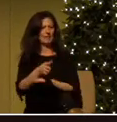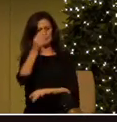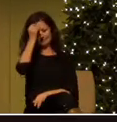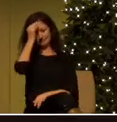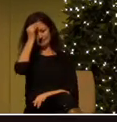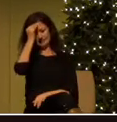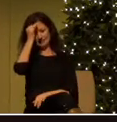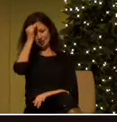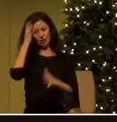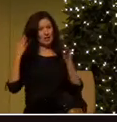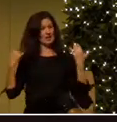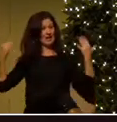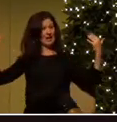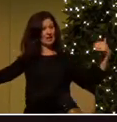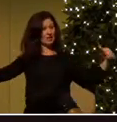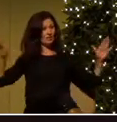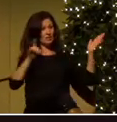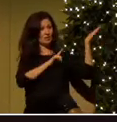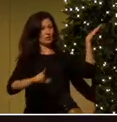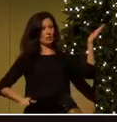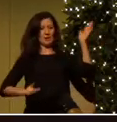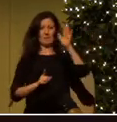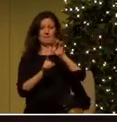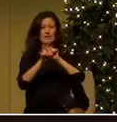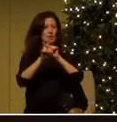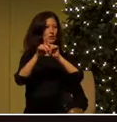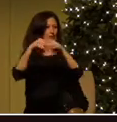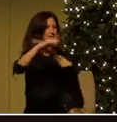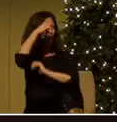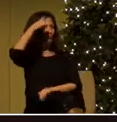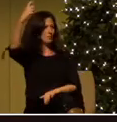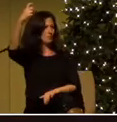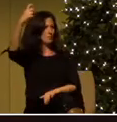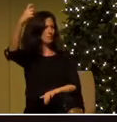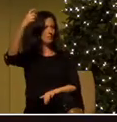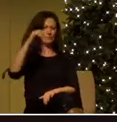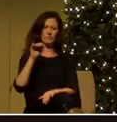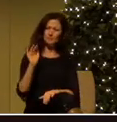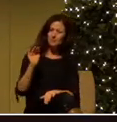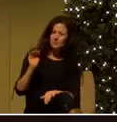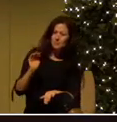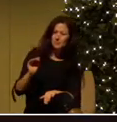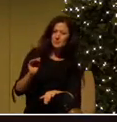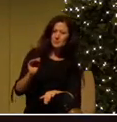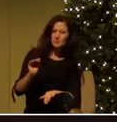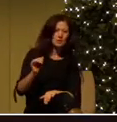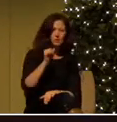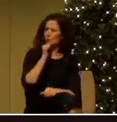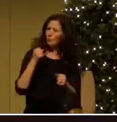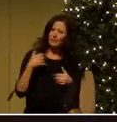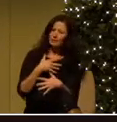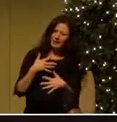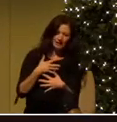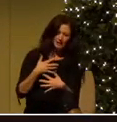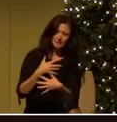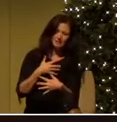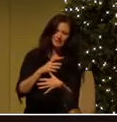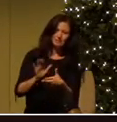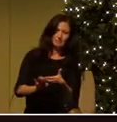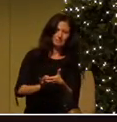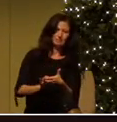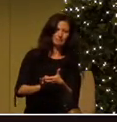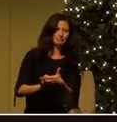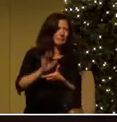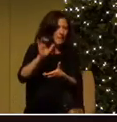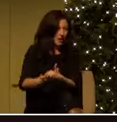of the Lord appeared to him in a dream and said, "Joseph, son of David, do not be afraid to take Mary home as your wife,